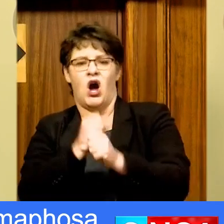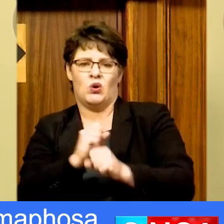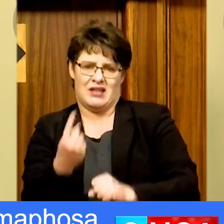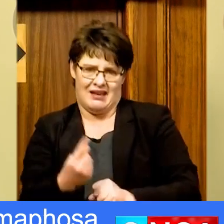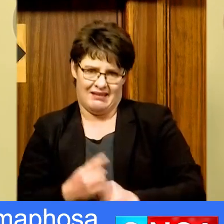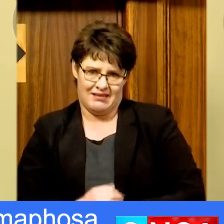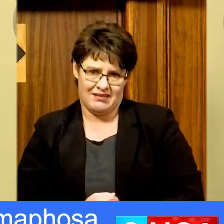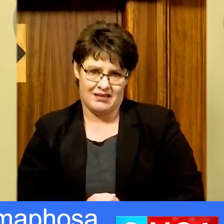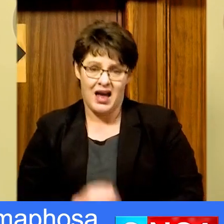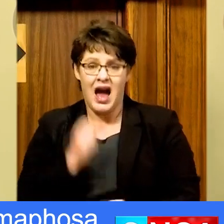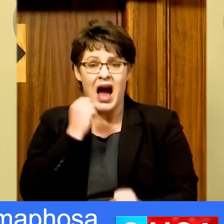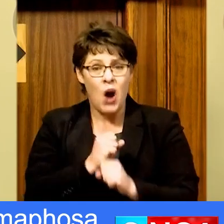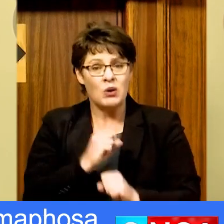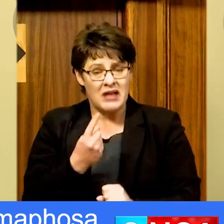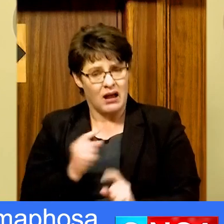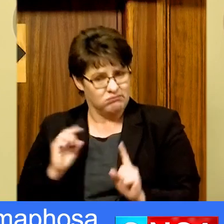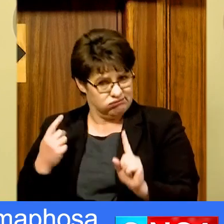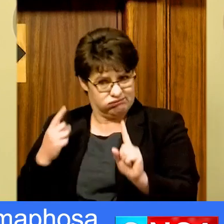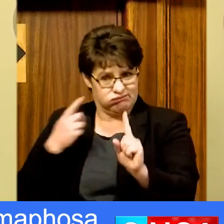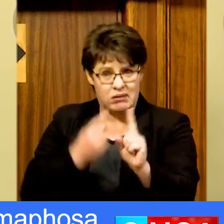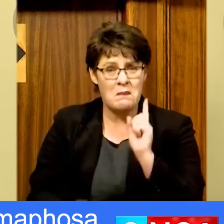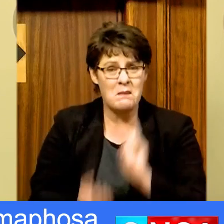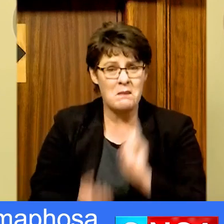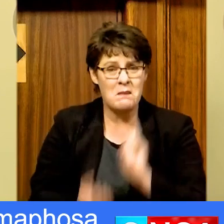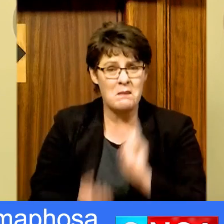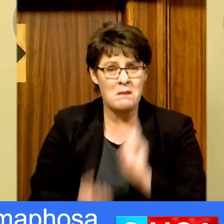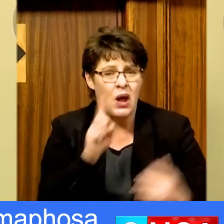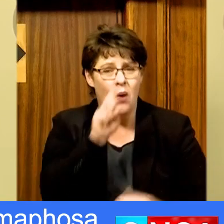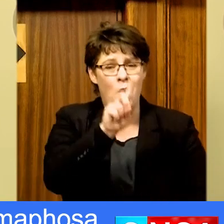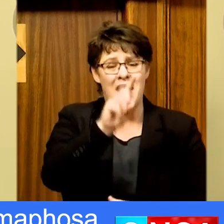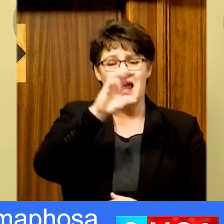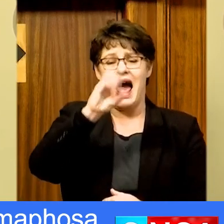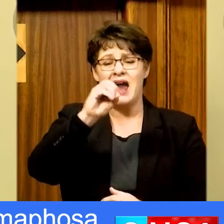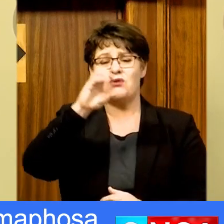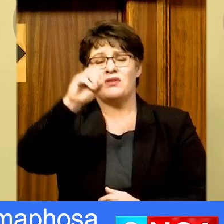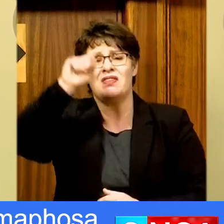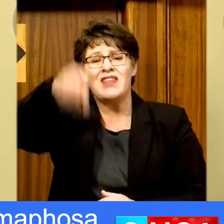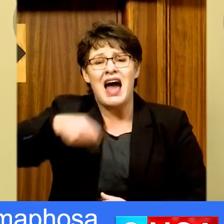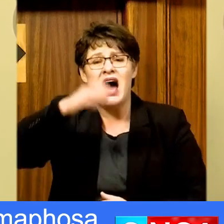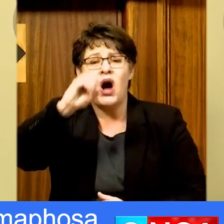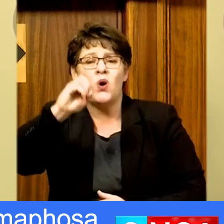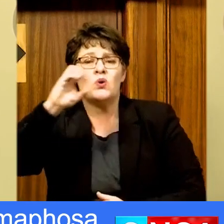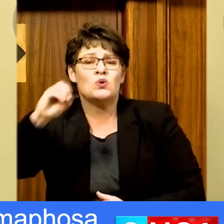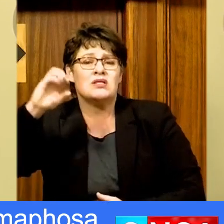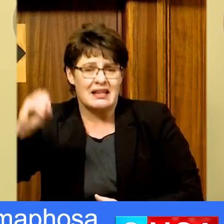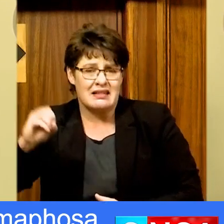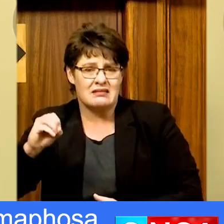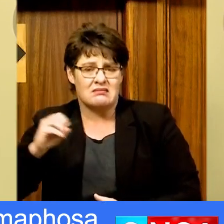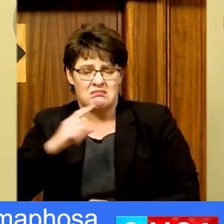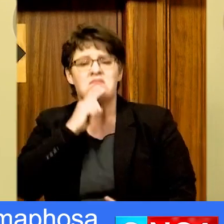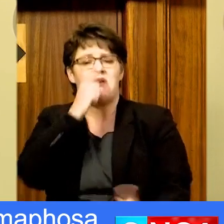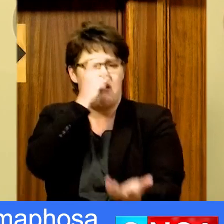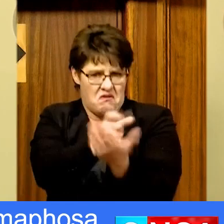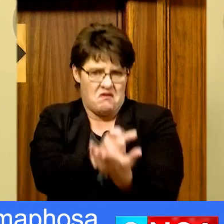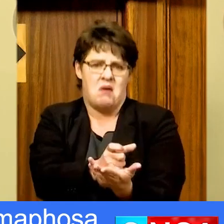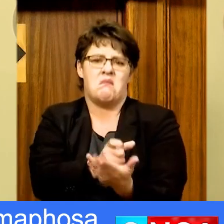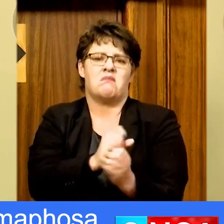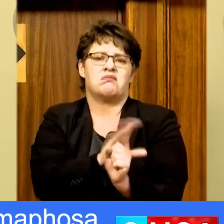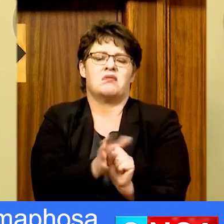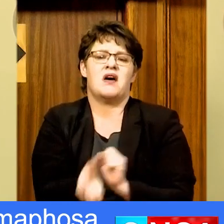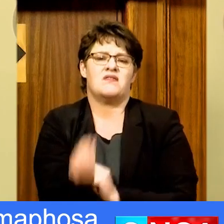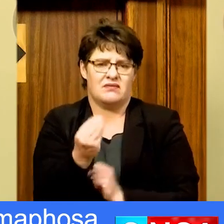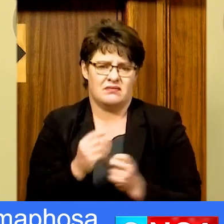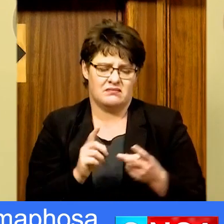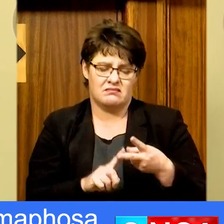Gauteng is fast approaching 100 confirmed cases. The Eastern Cape has